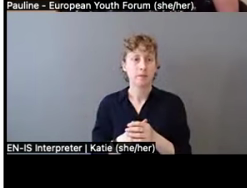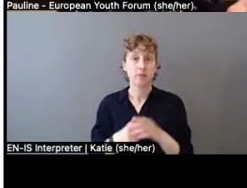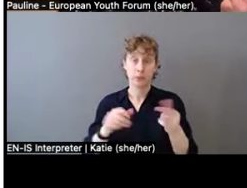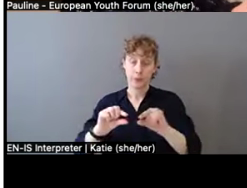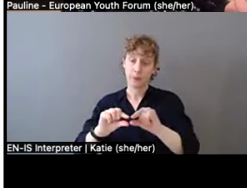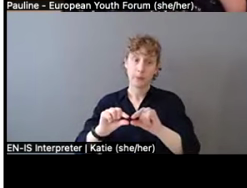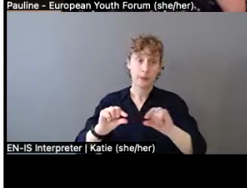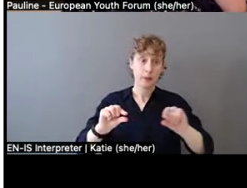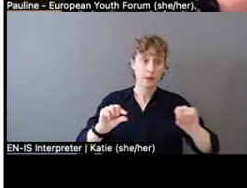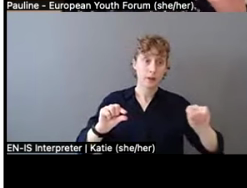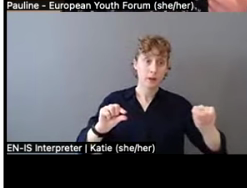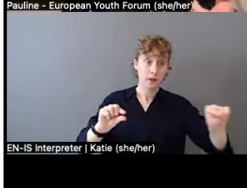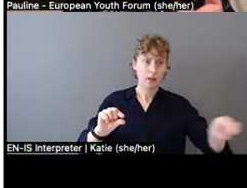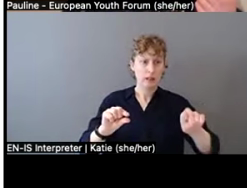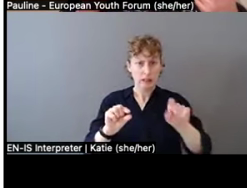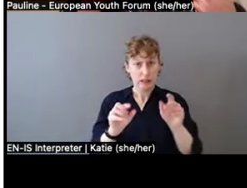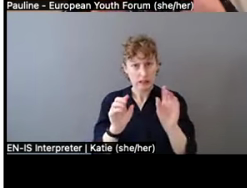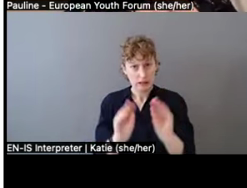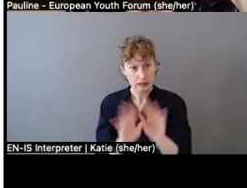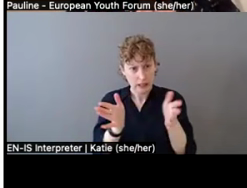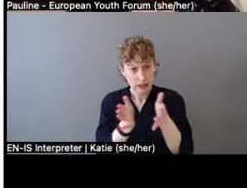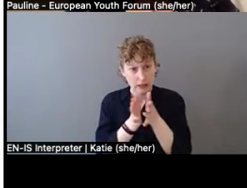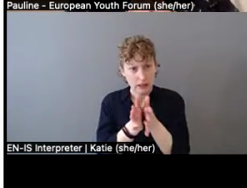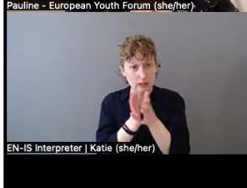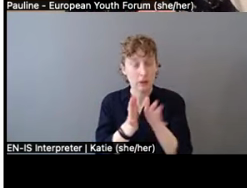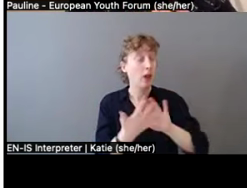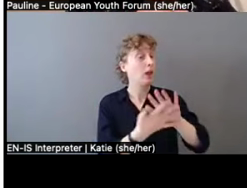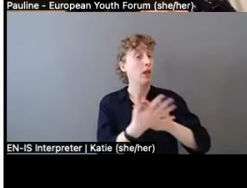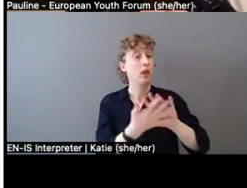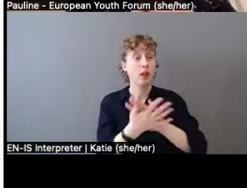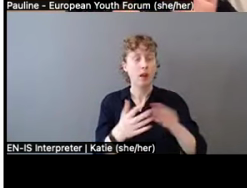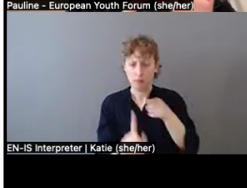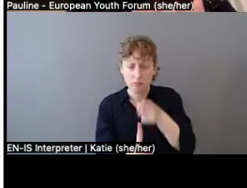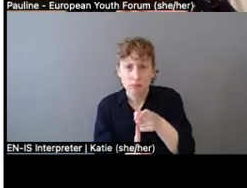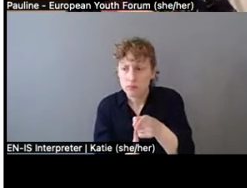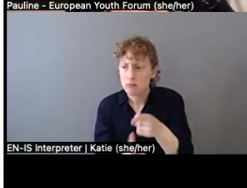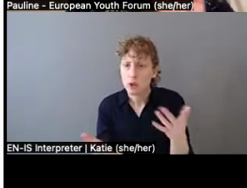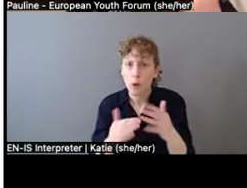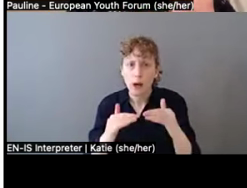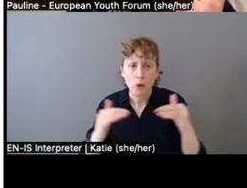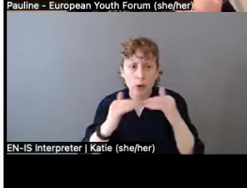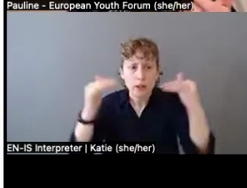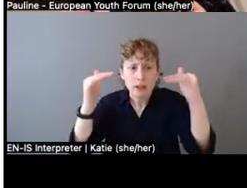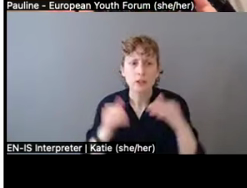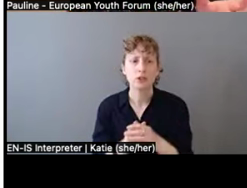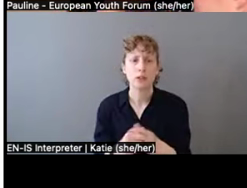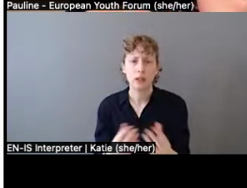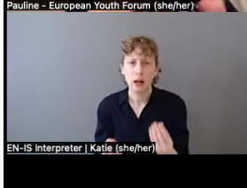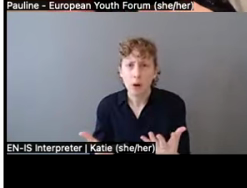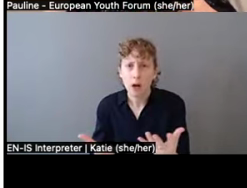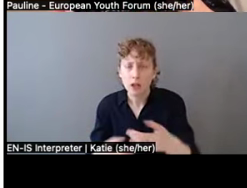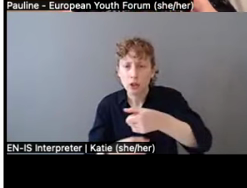just policy officer salary, we also need to know which organization this is for and also how much they will work. So here, for